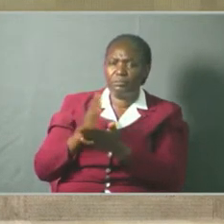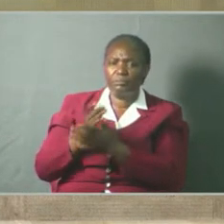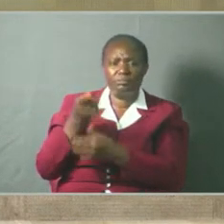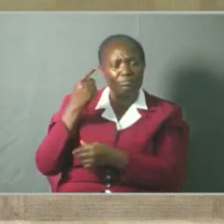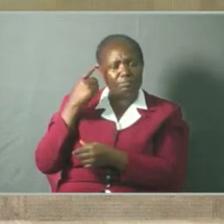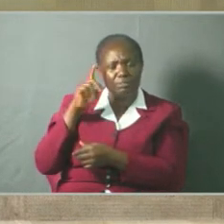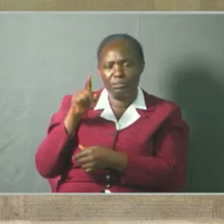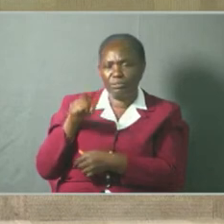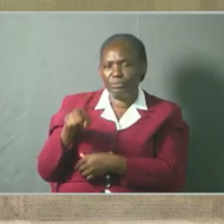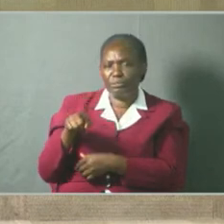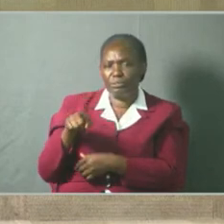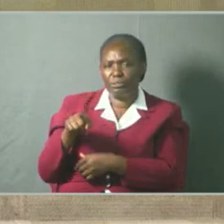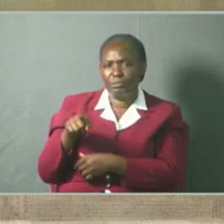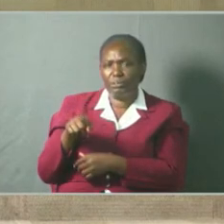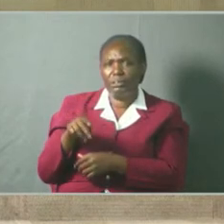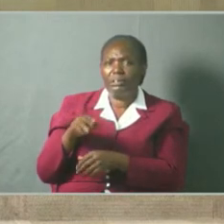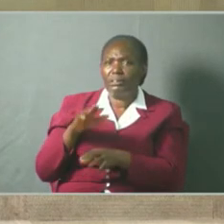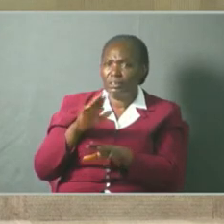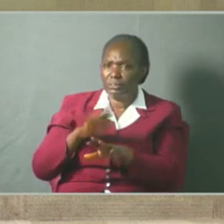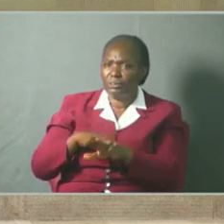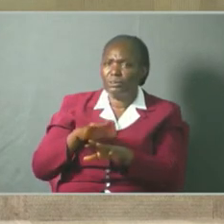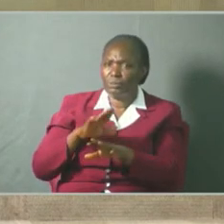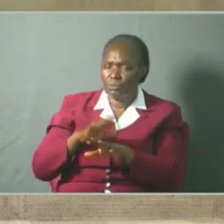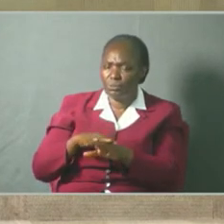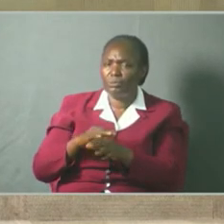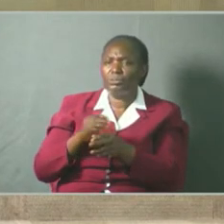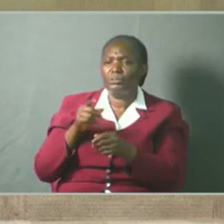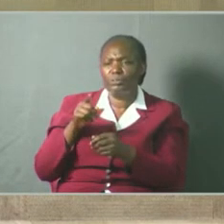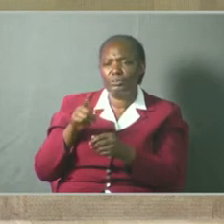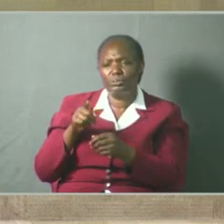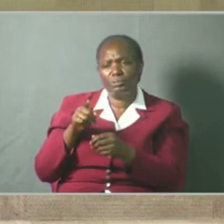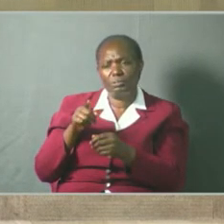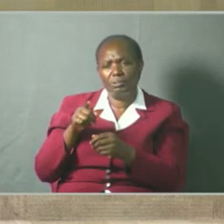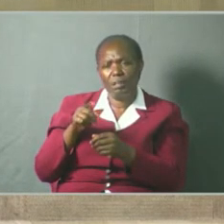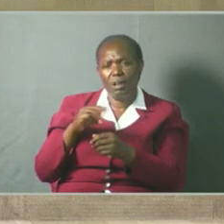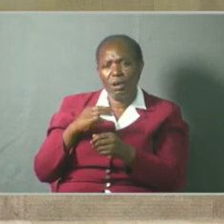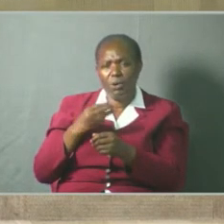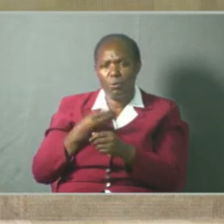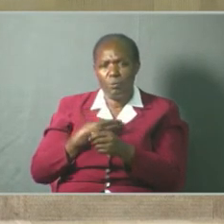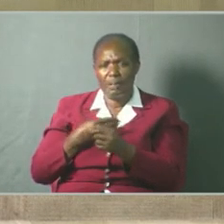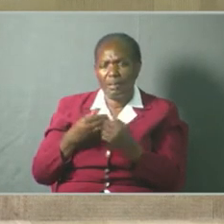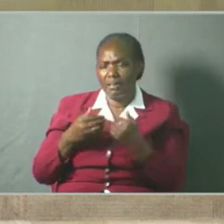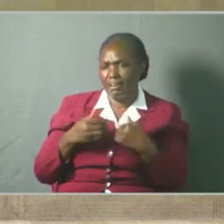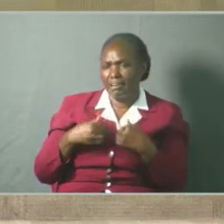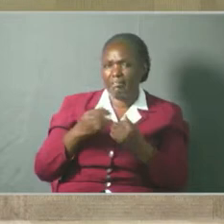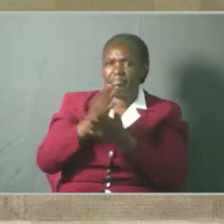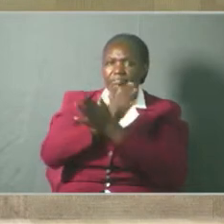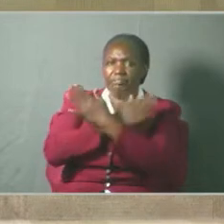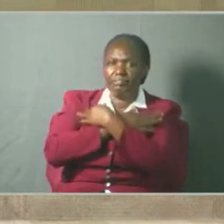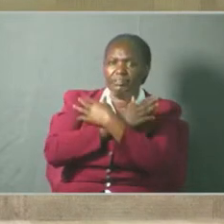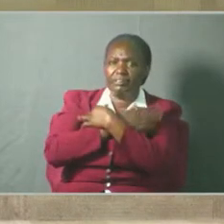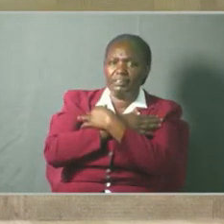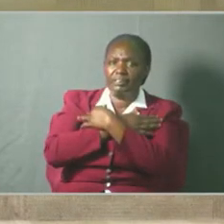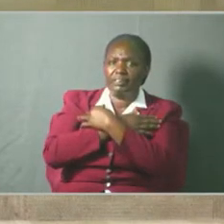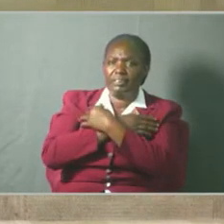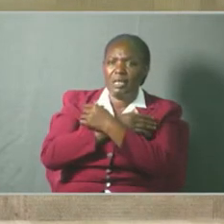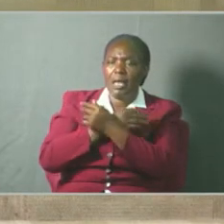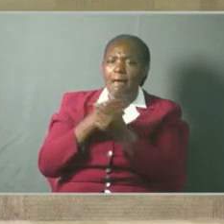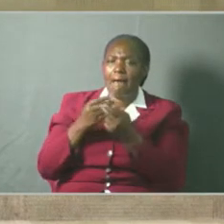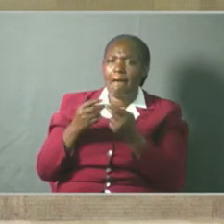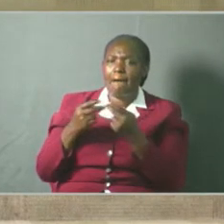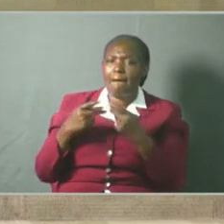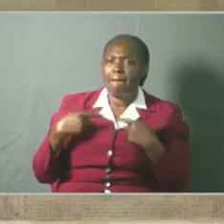It was good. It was good about that my friends. We thank God my friends came. Yes, yes. And the people came for